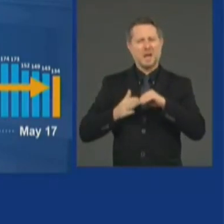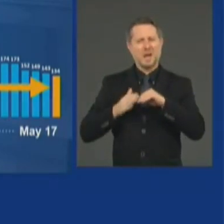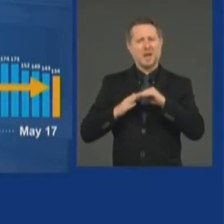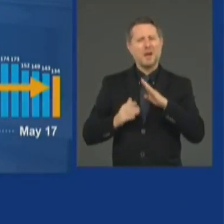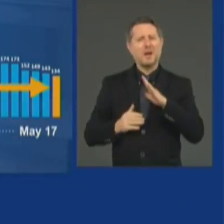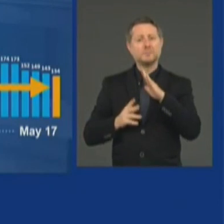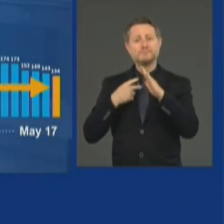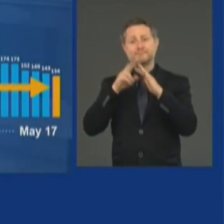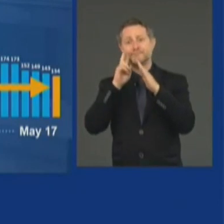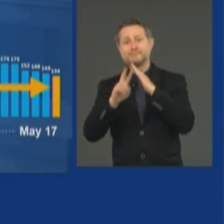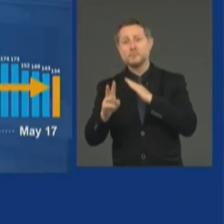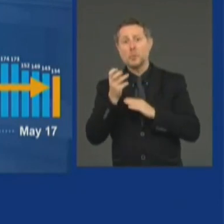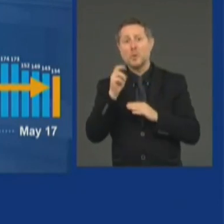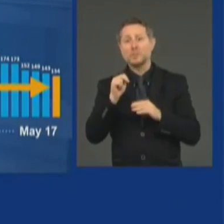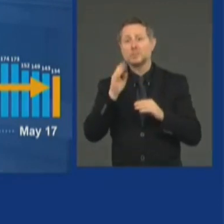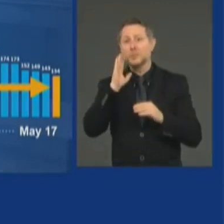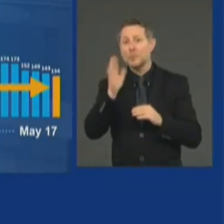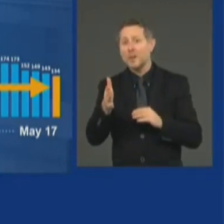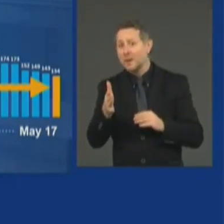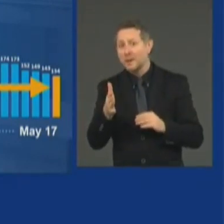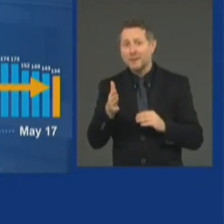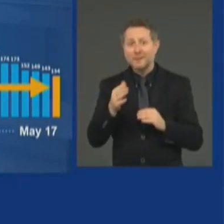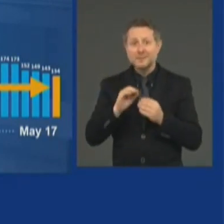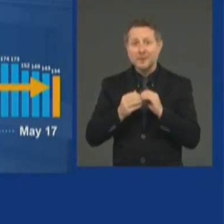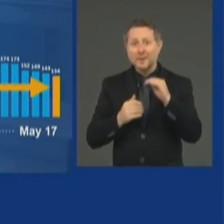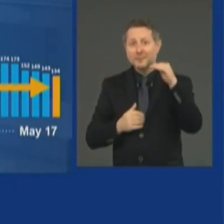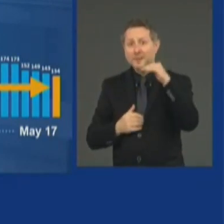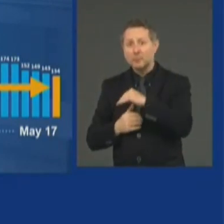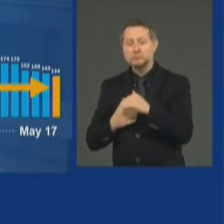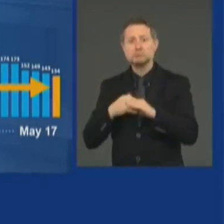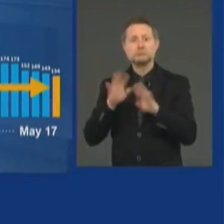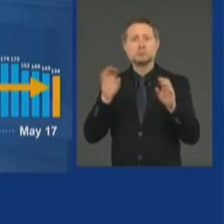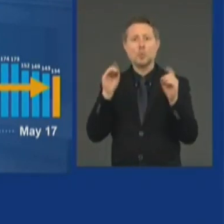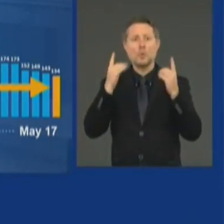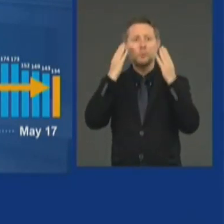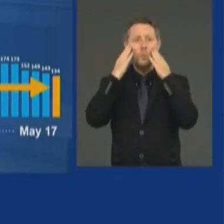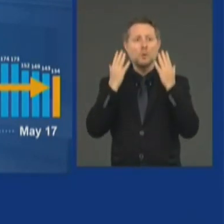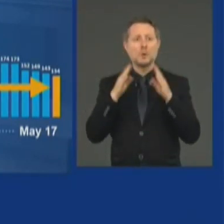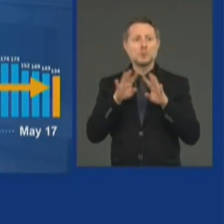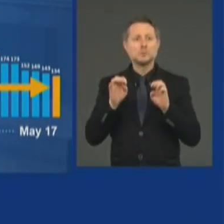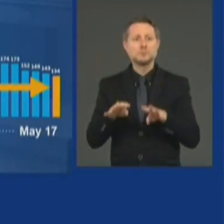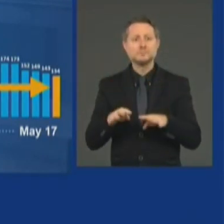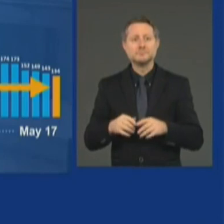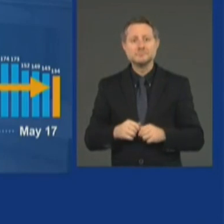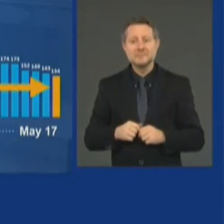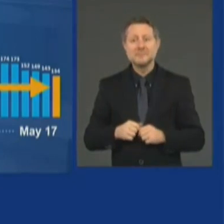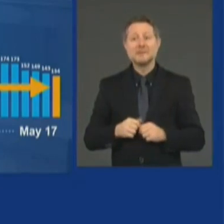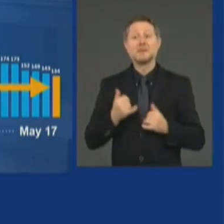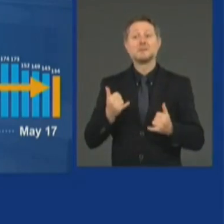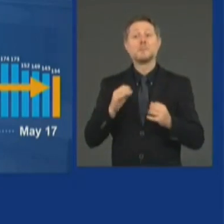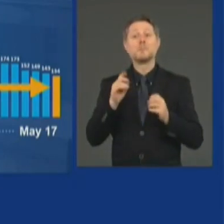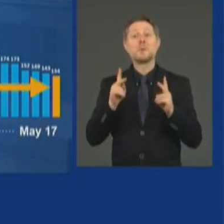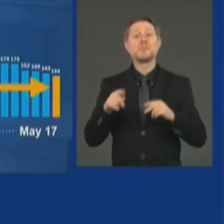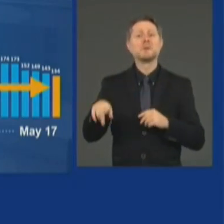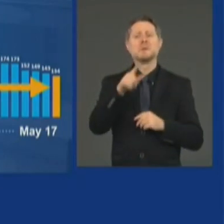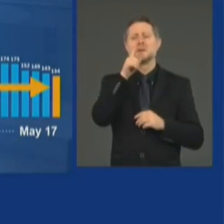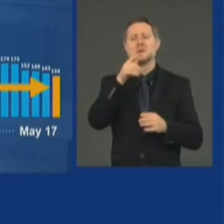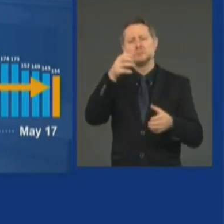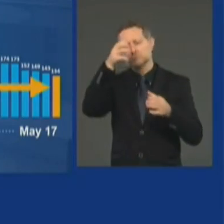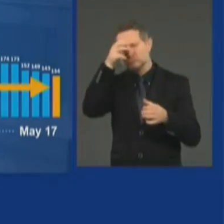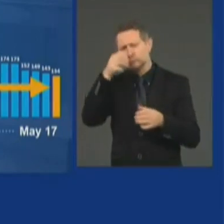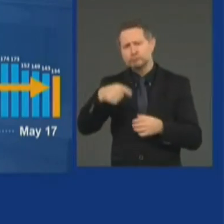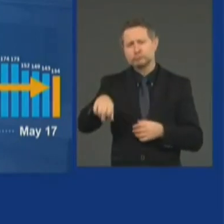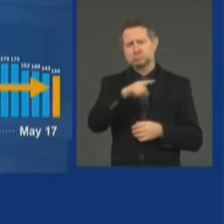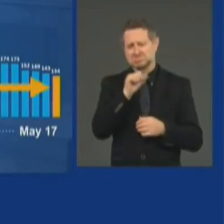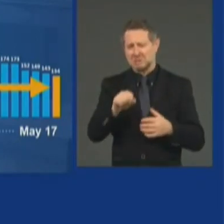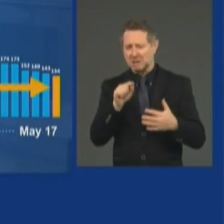if it would stop. There was no global expert who said, if you do this, if you close this and close this and close